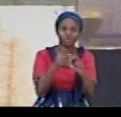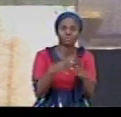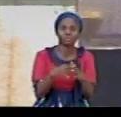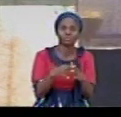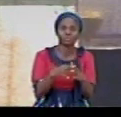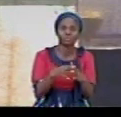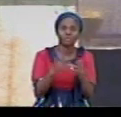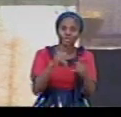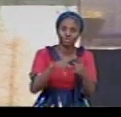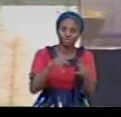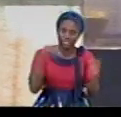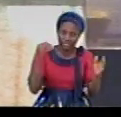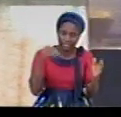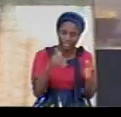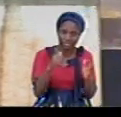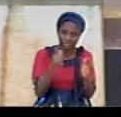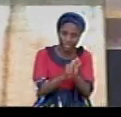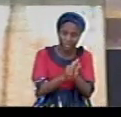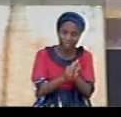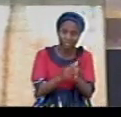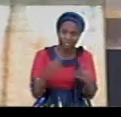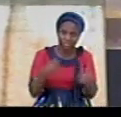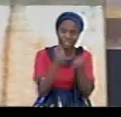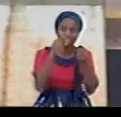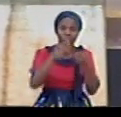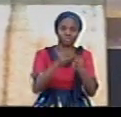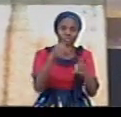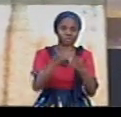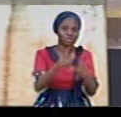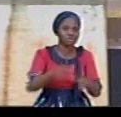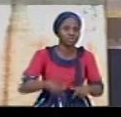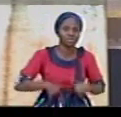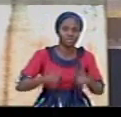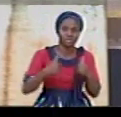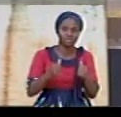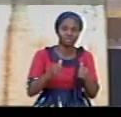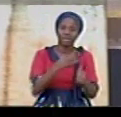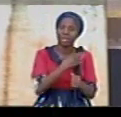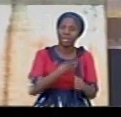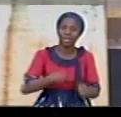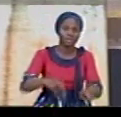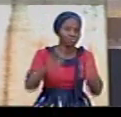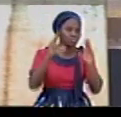to that challenge in your life. And nobody,